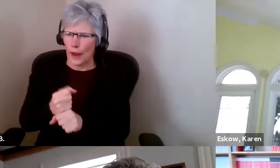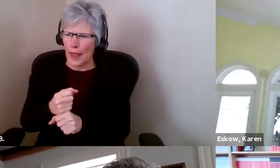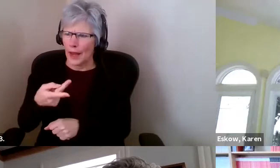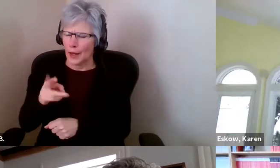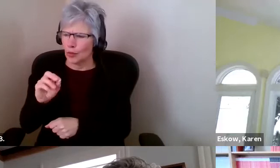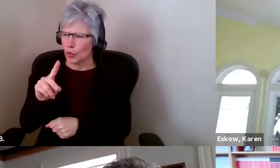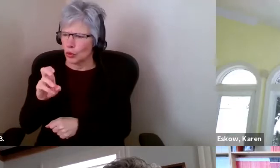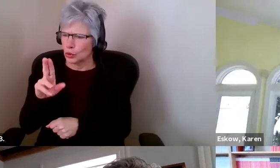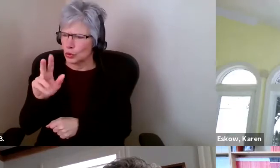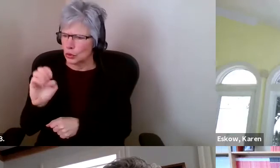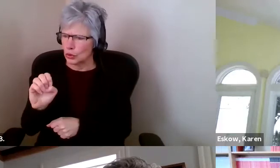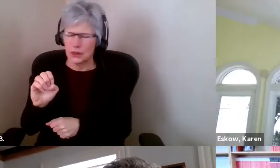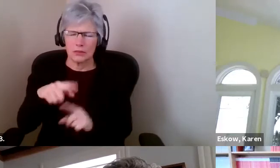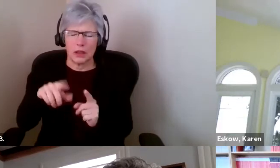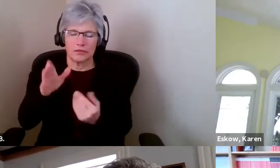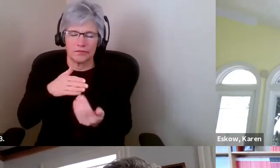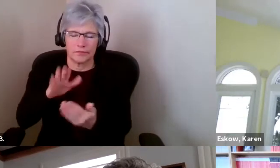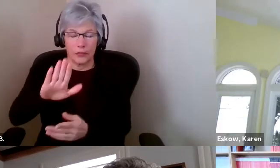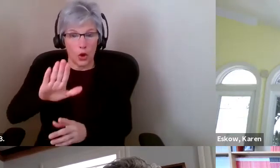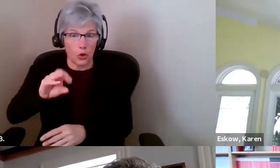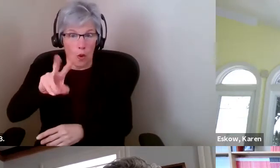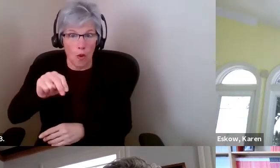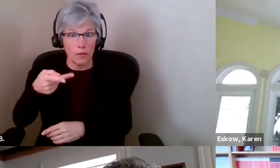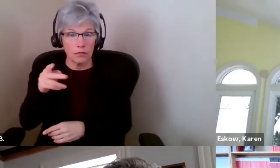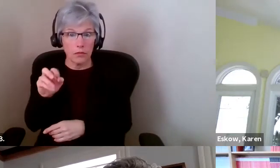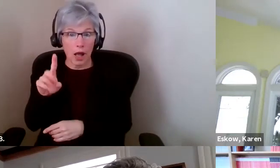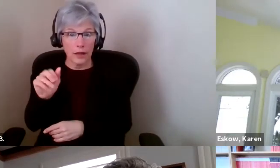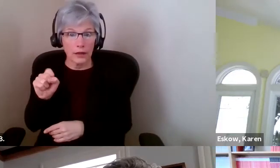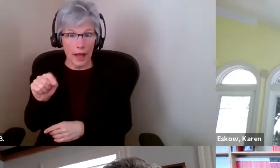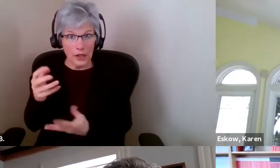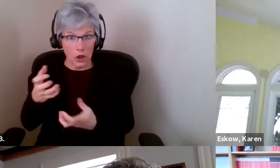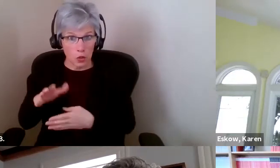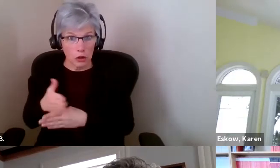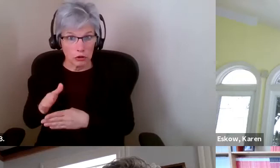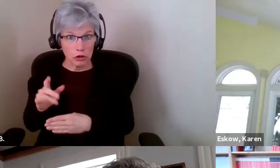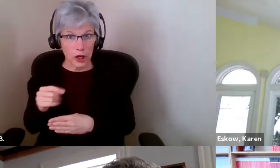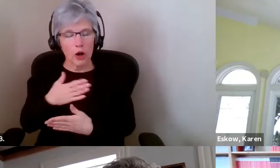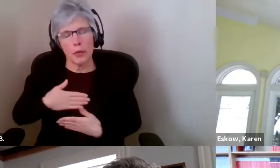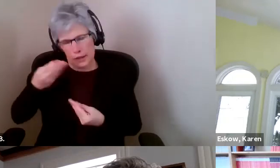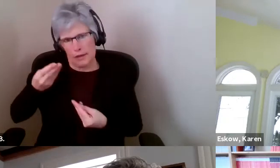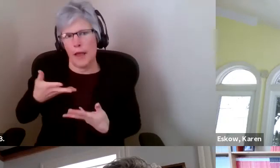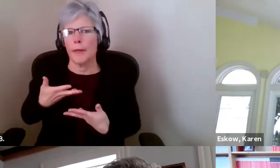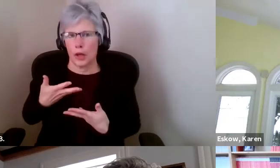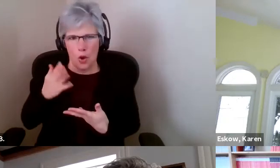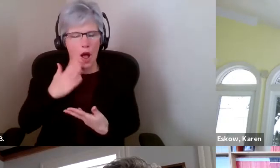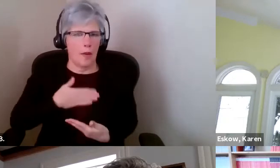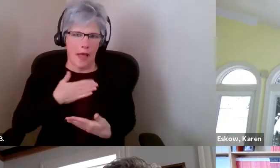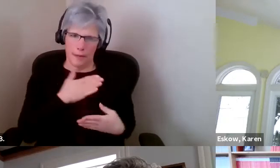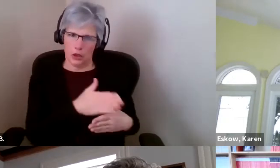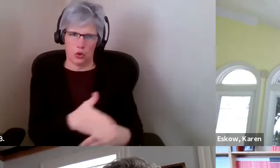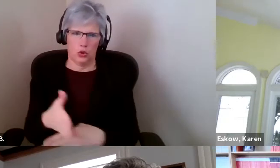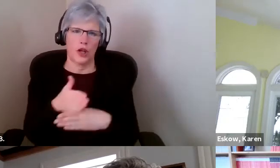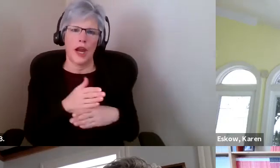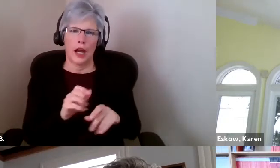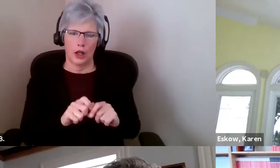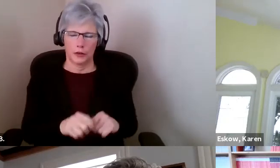own, and you would like to share it, please let me know. And, you know, I'll be glad to. I don't know